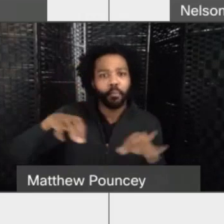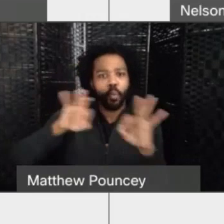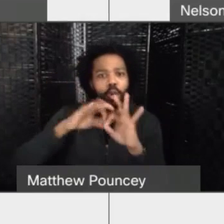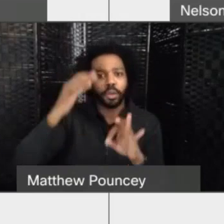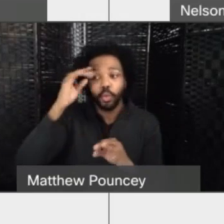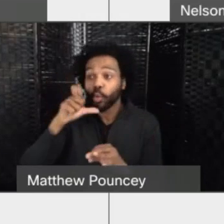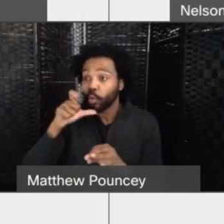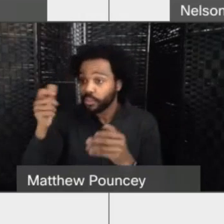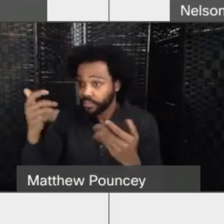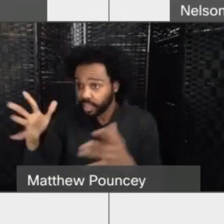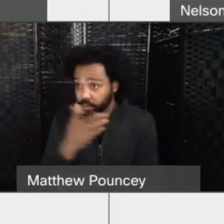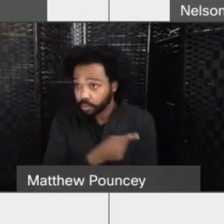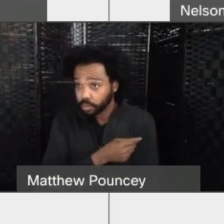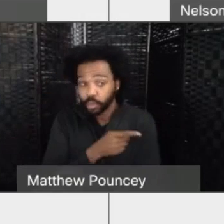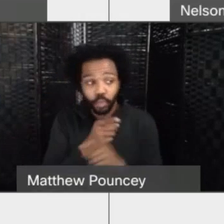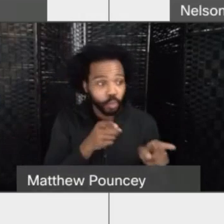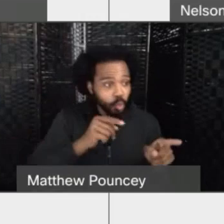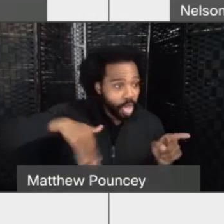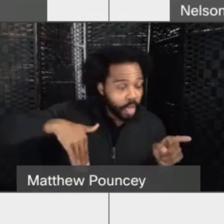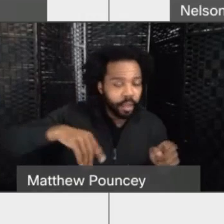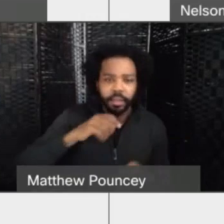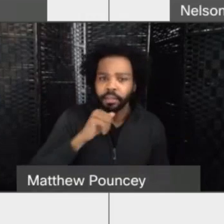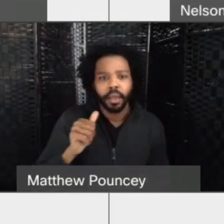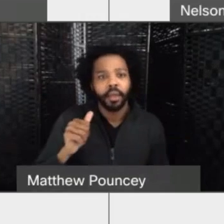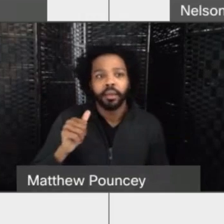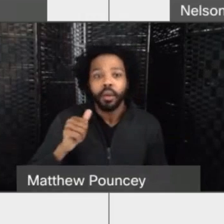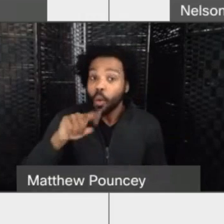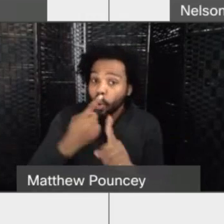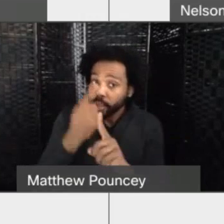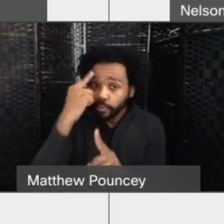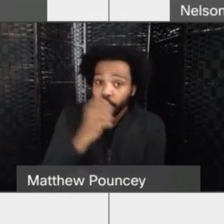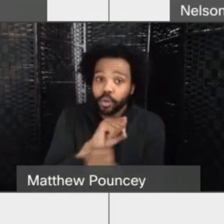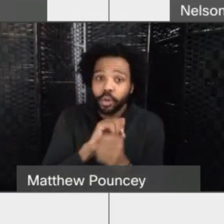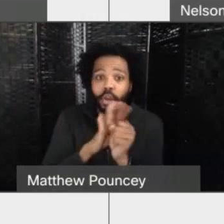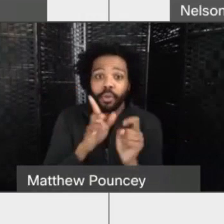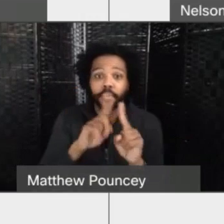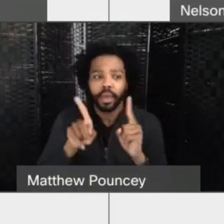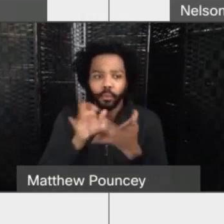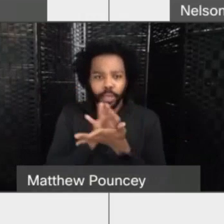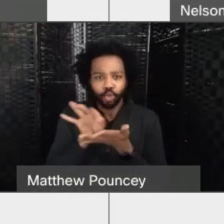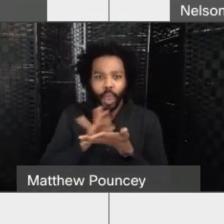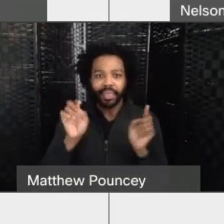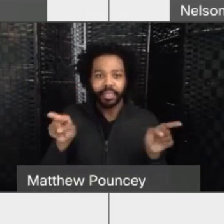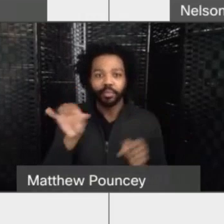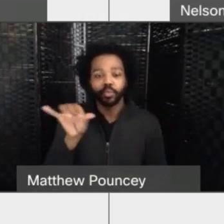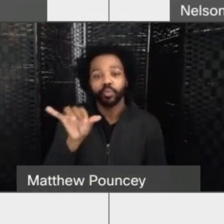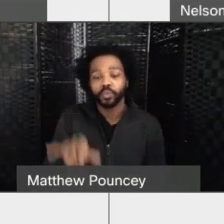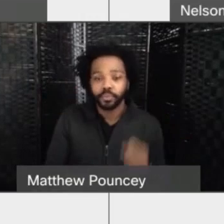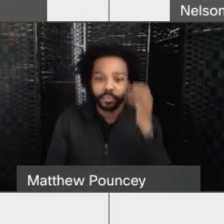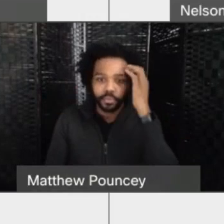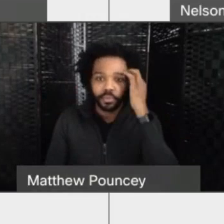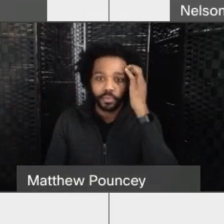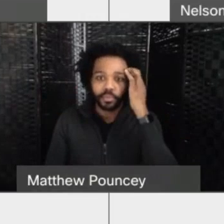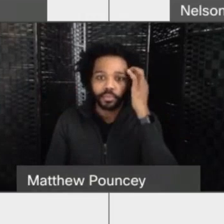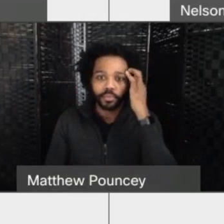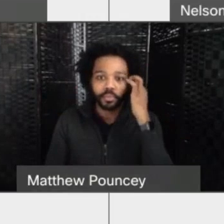receiving vaccines, not just the COVID vaccine, but we do track this. So we should have